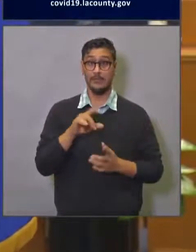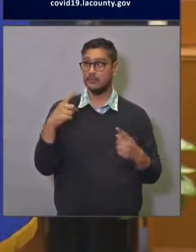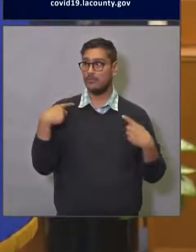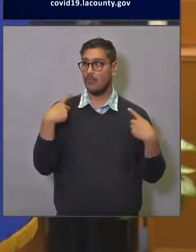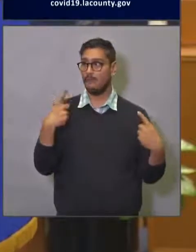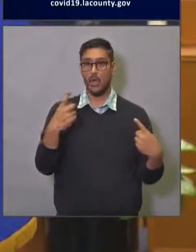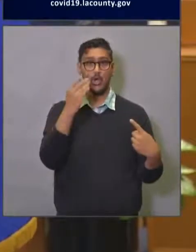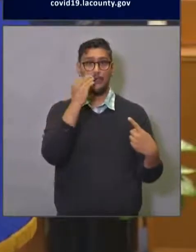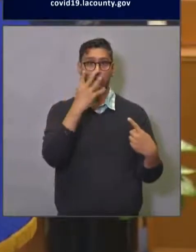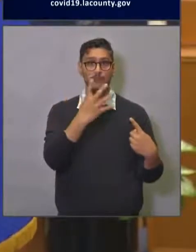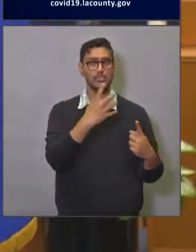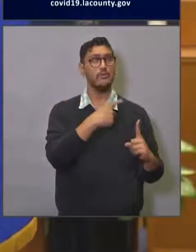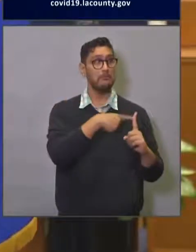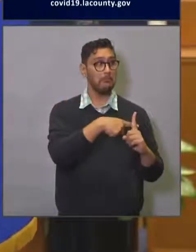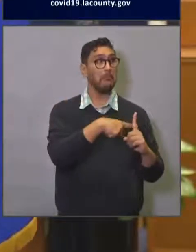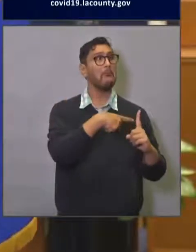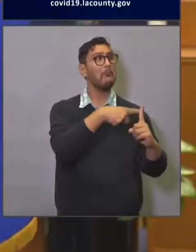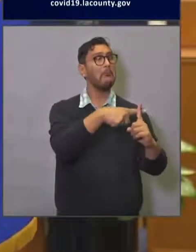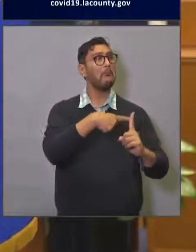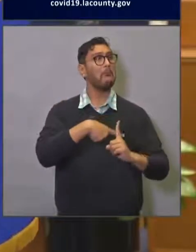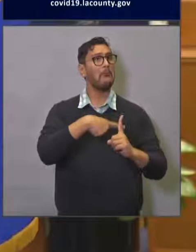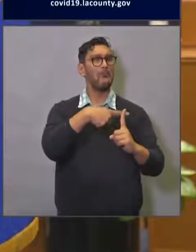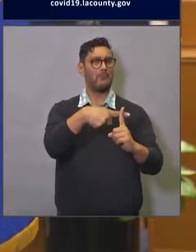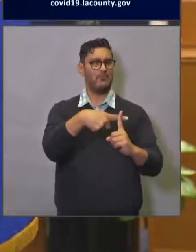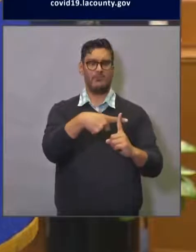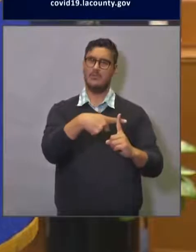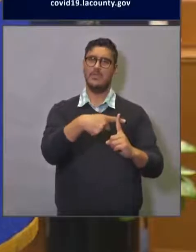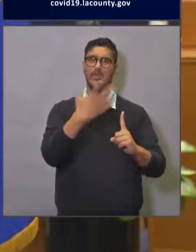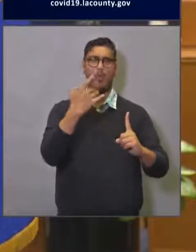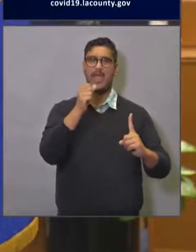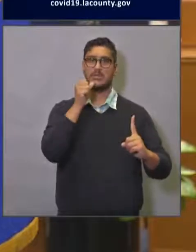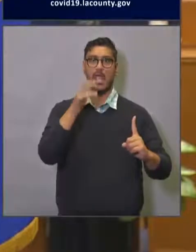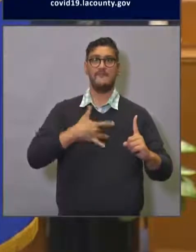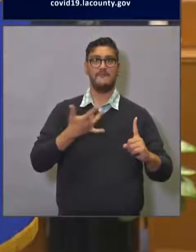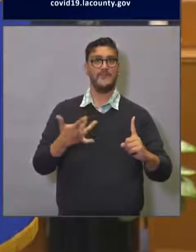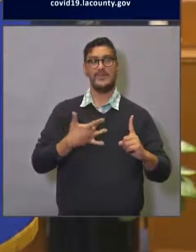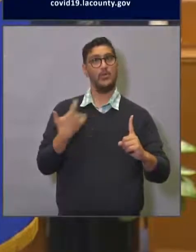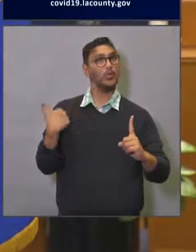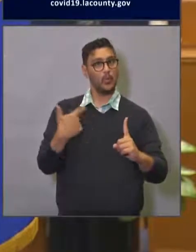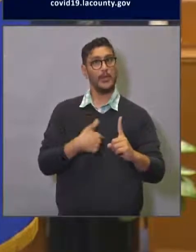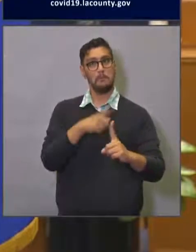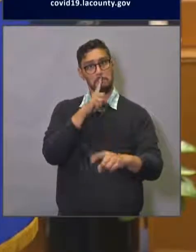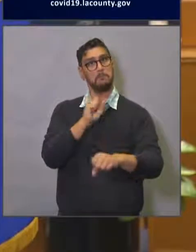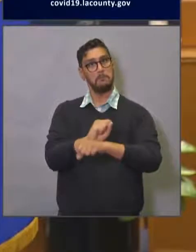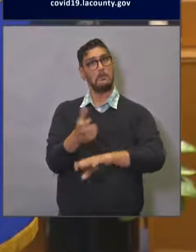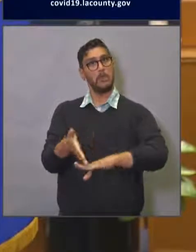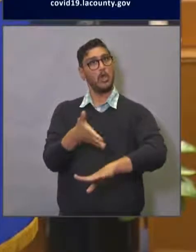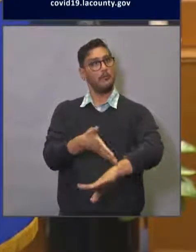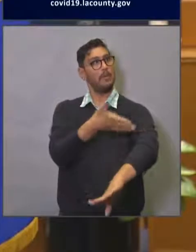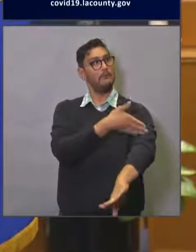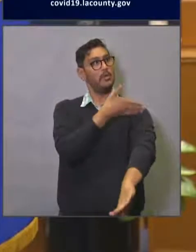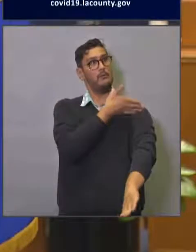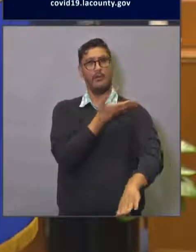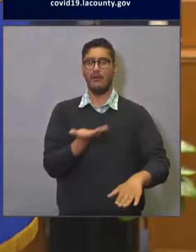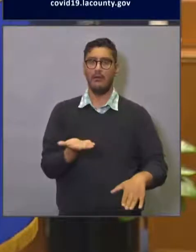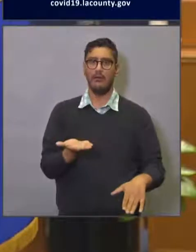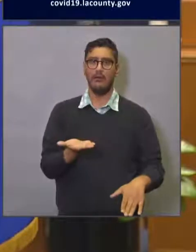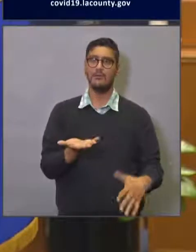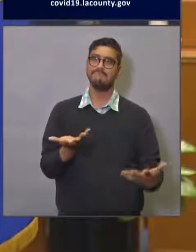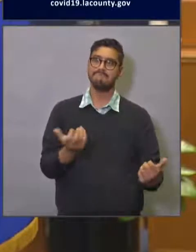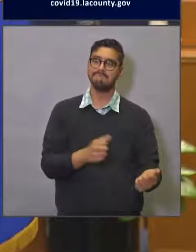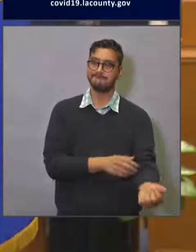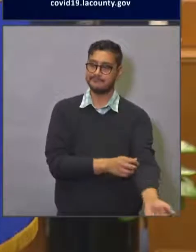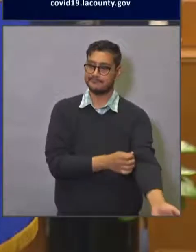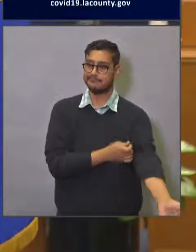was, why don't we feel like we're making as much progress as we want to be making? And I think there's probably